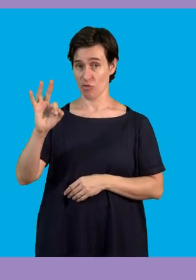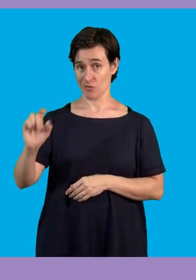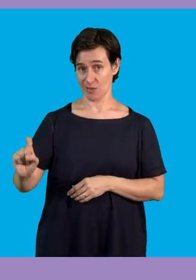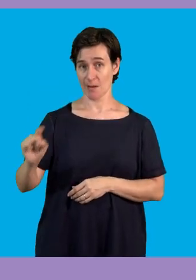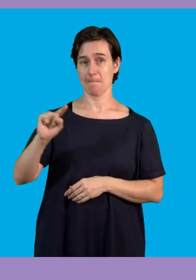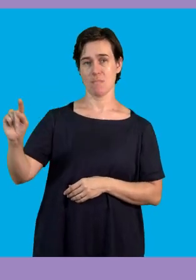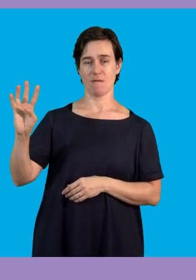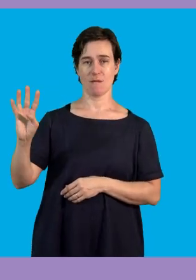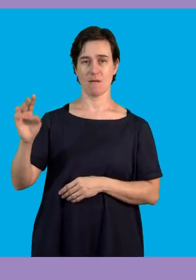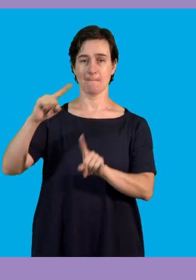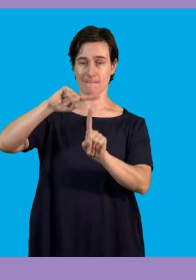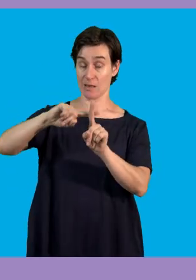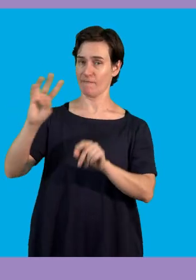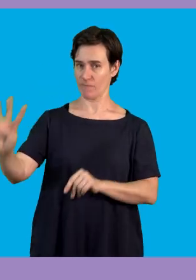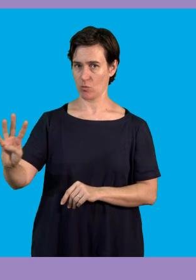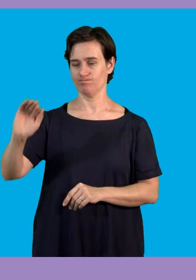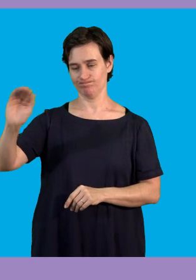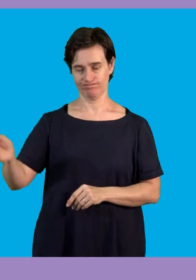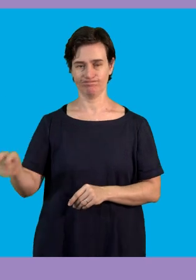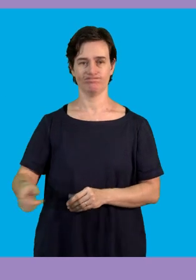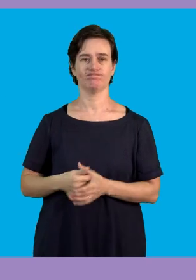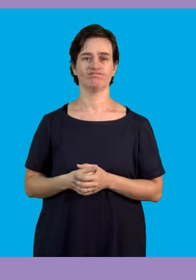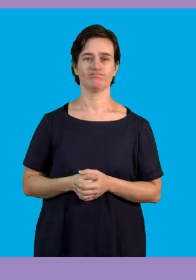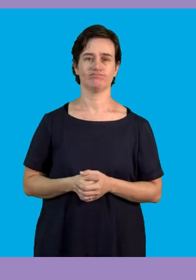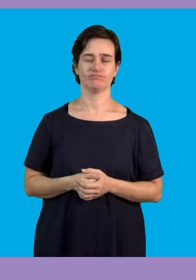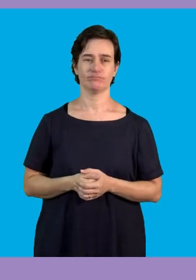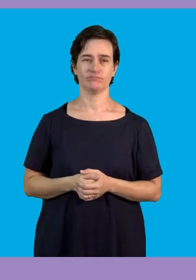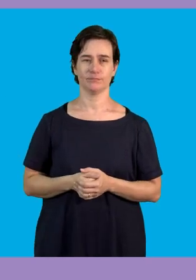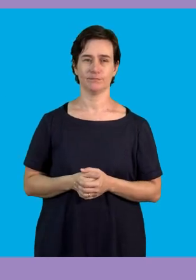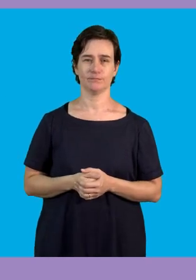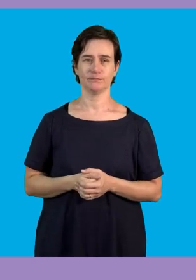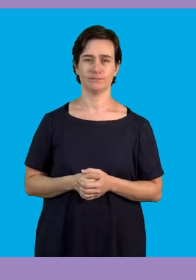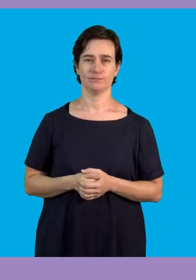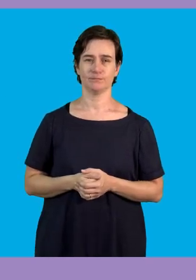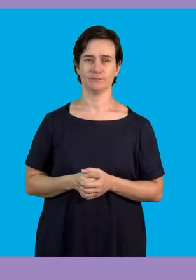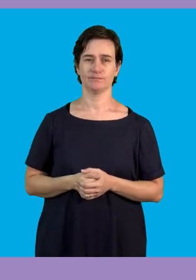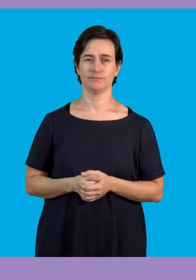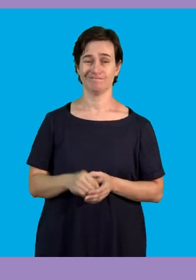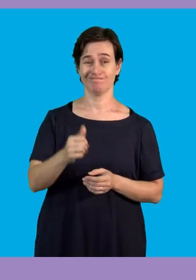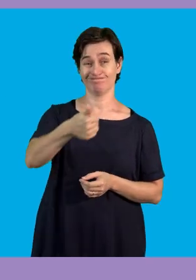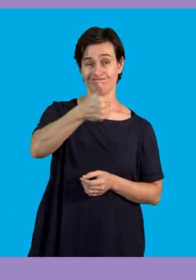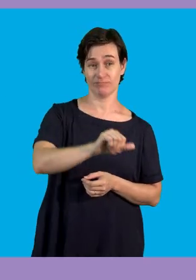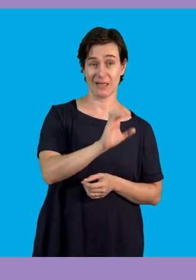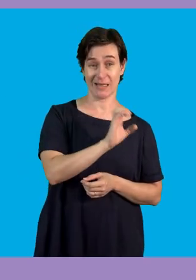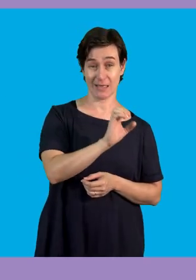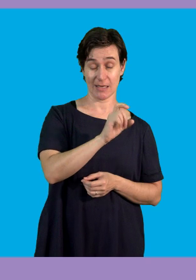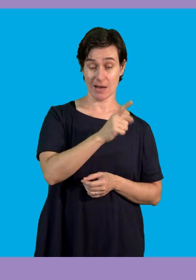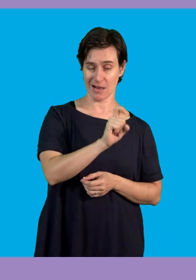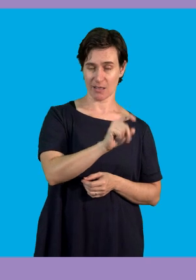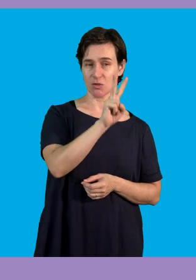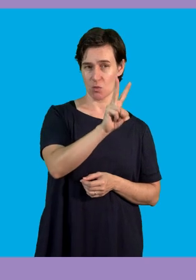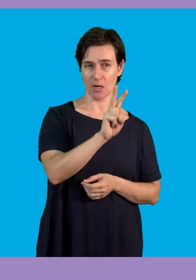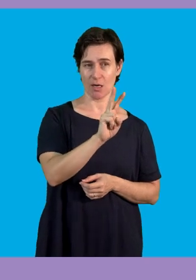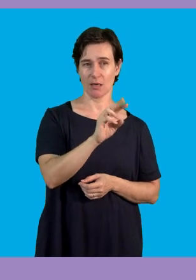minus 3x plus 4. And we then write the first expression as it